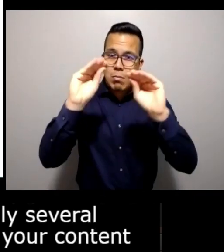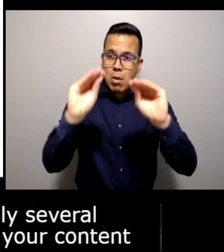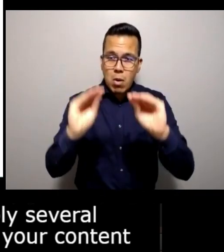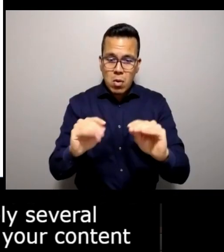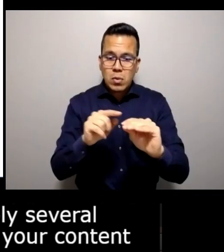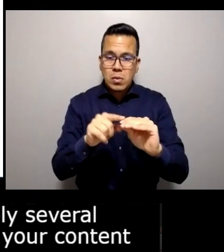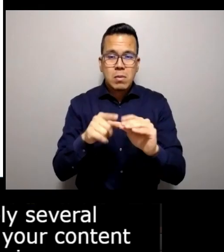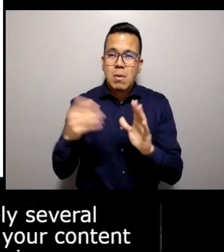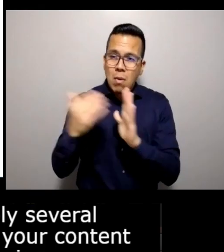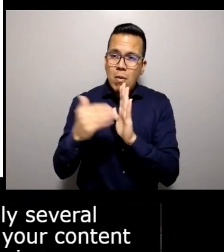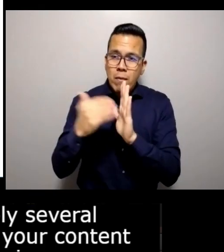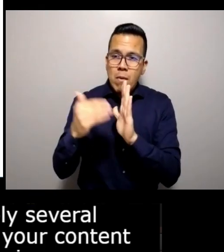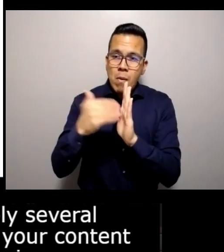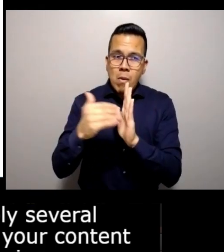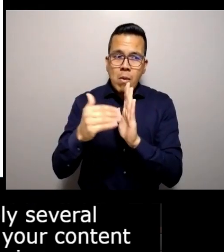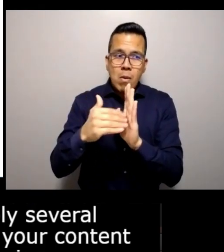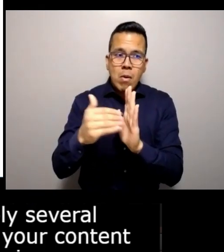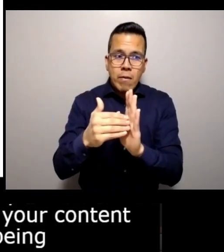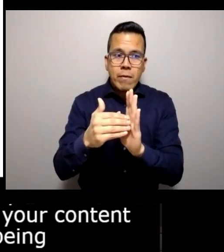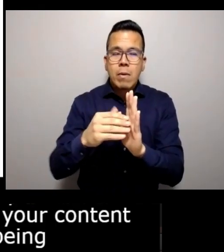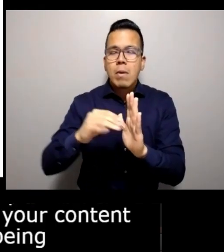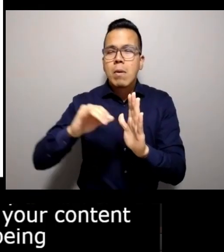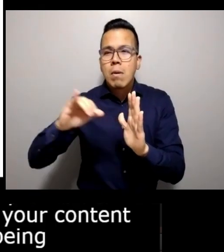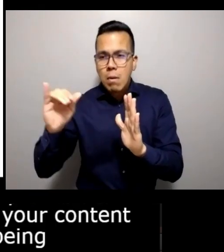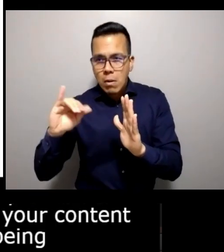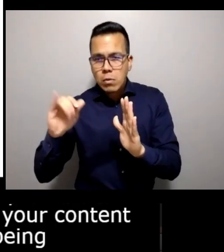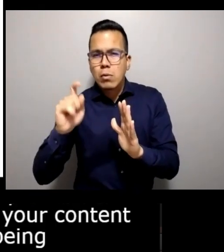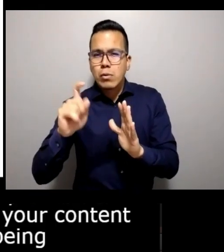design yourself.